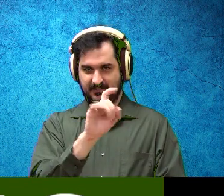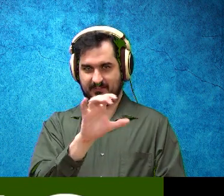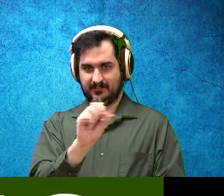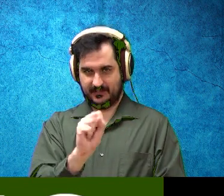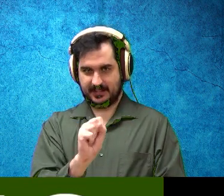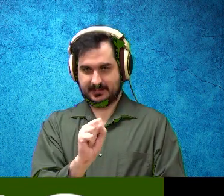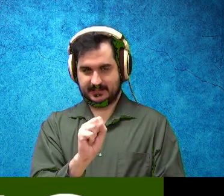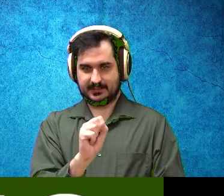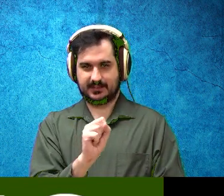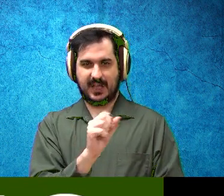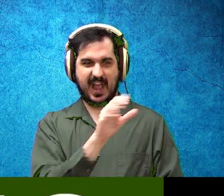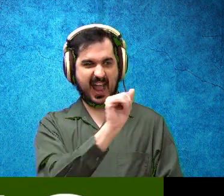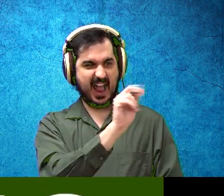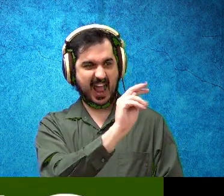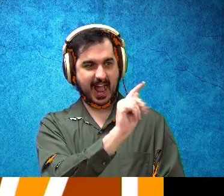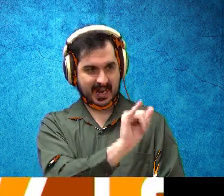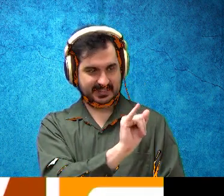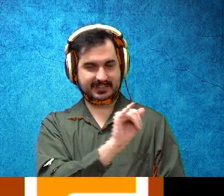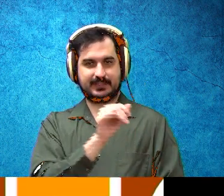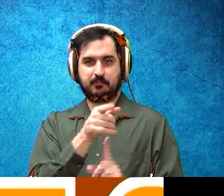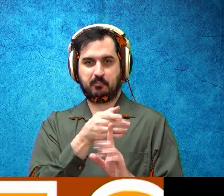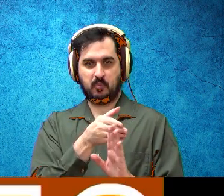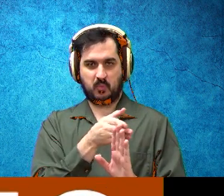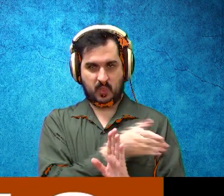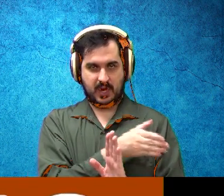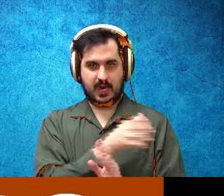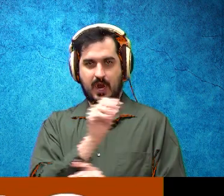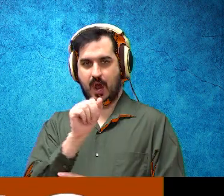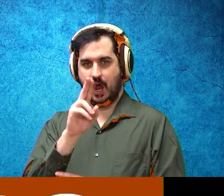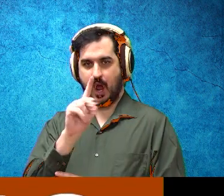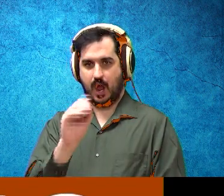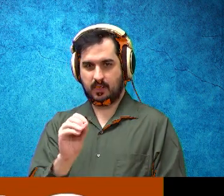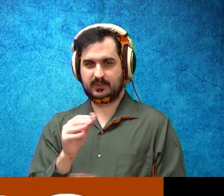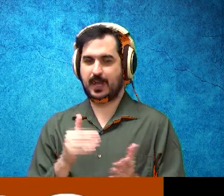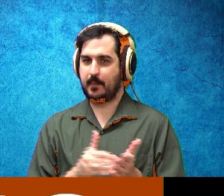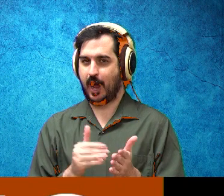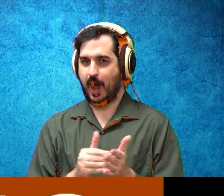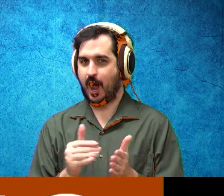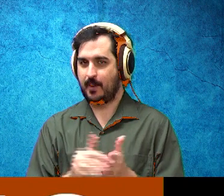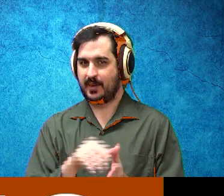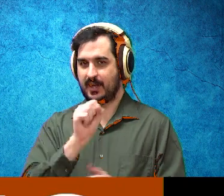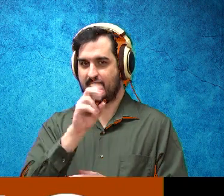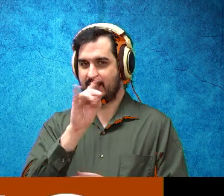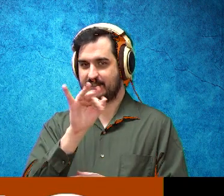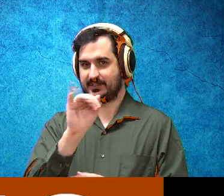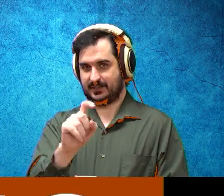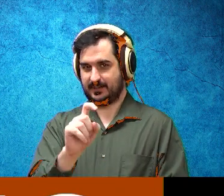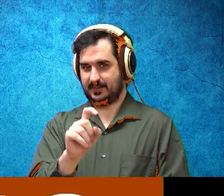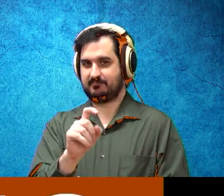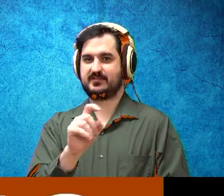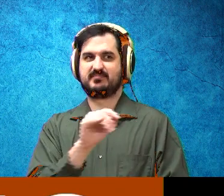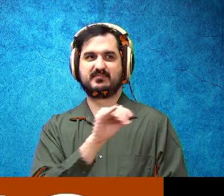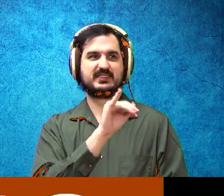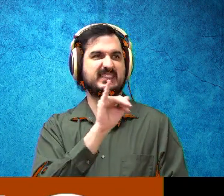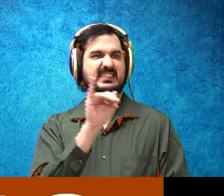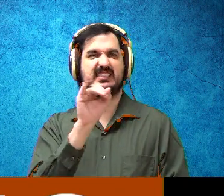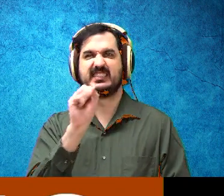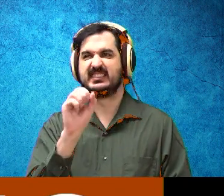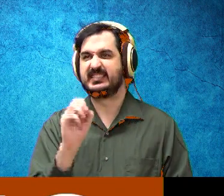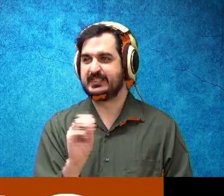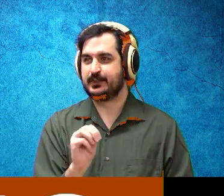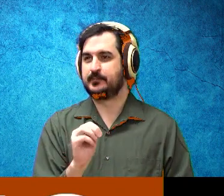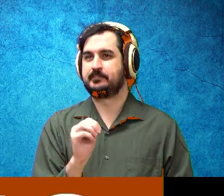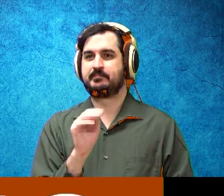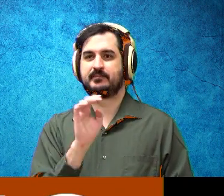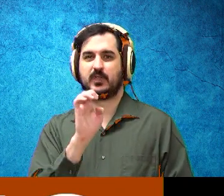and auto are easy to spot. And some common suffixes are ist, ism, able, and